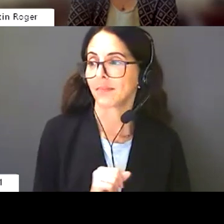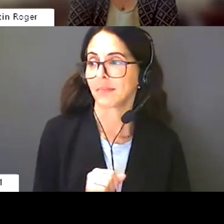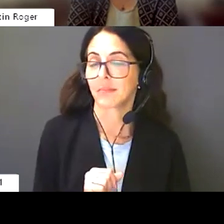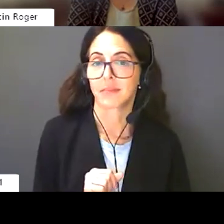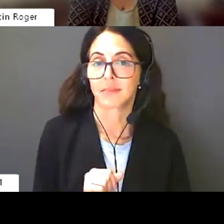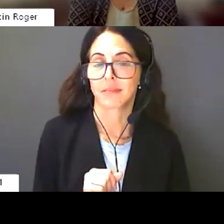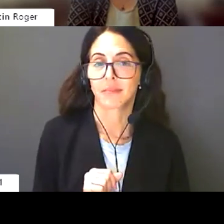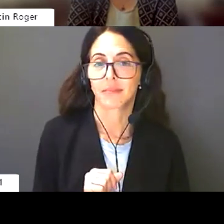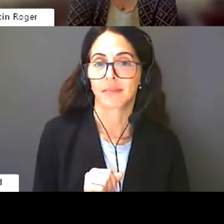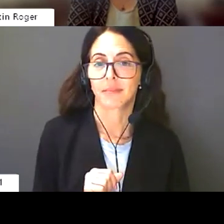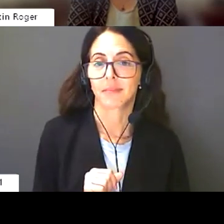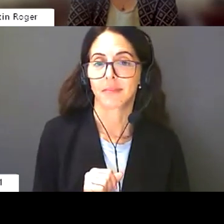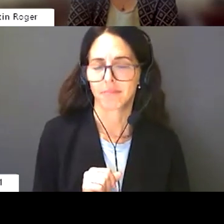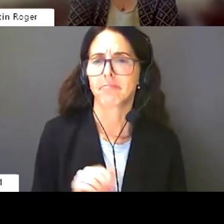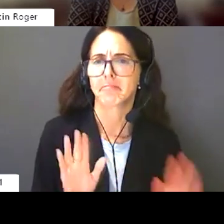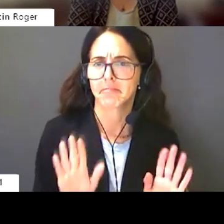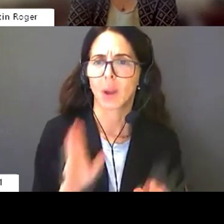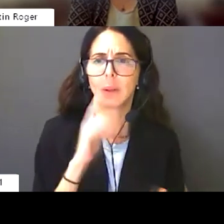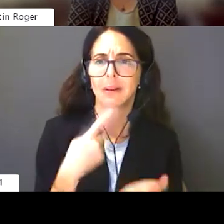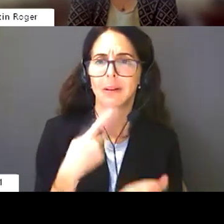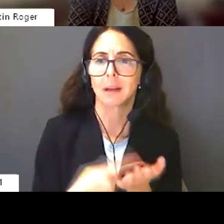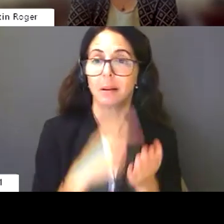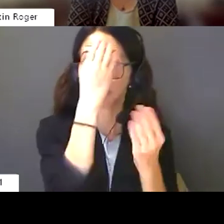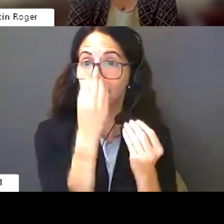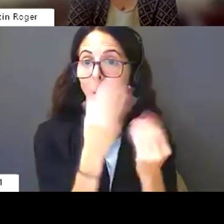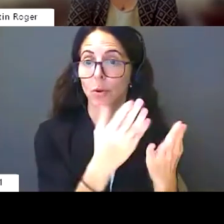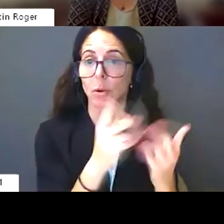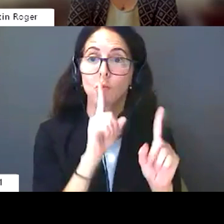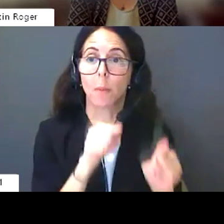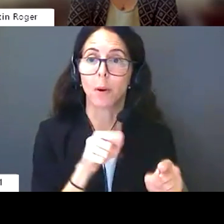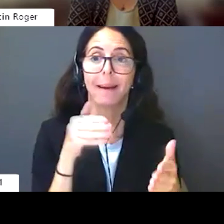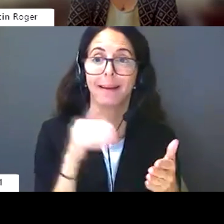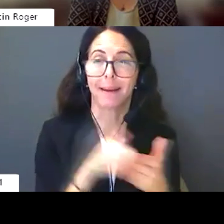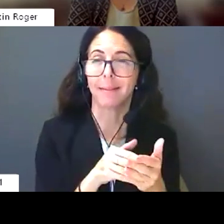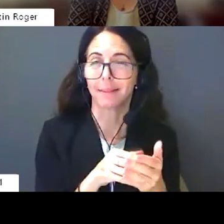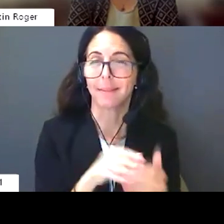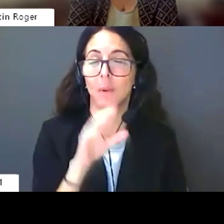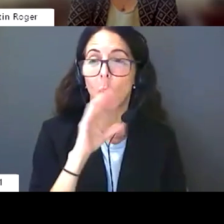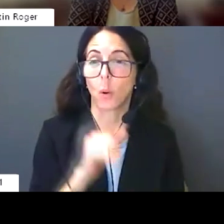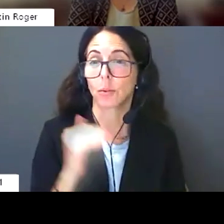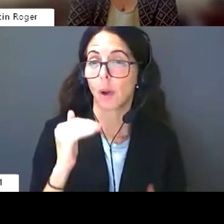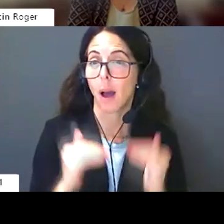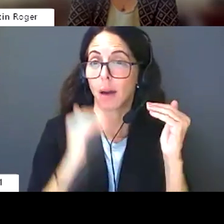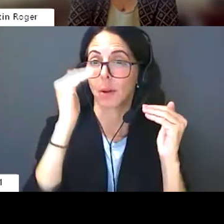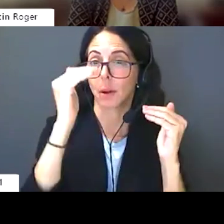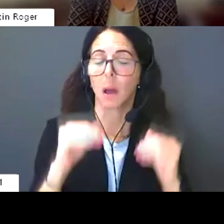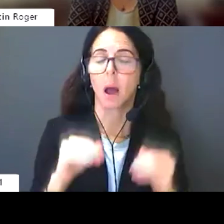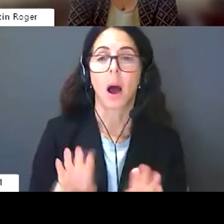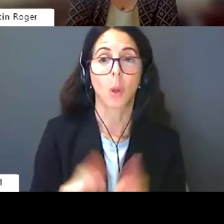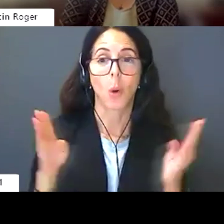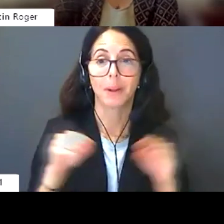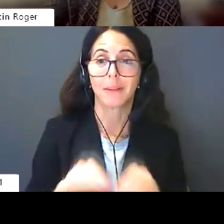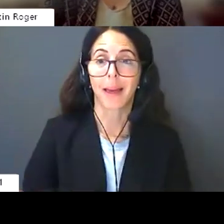As noted, we're going to talk about the disclosure and reporting against older adults. I'm also going to start with the land